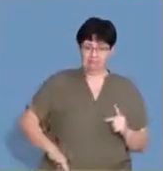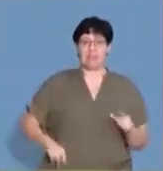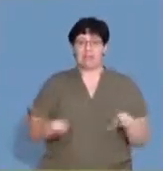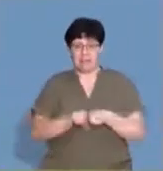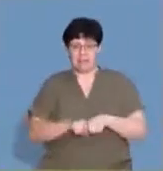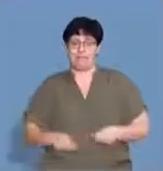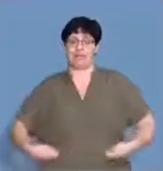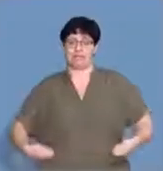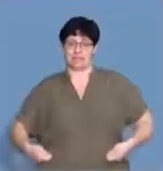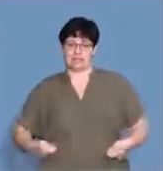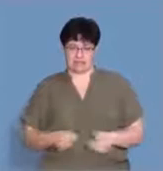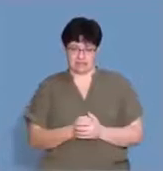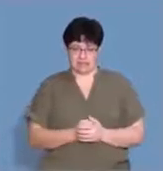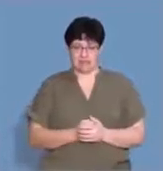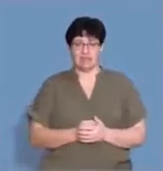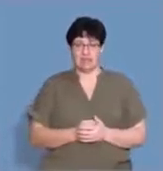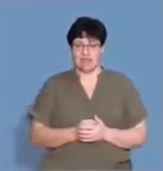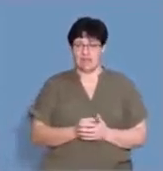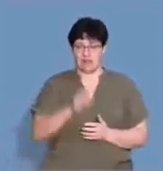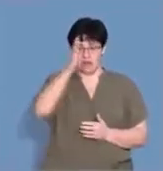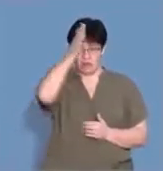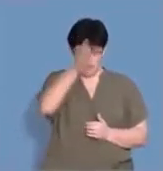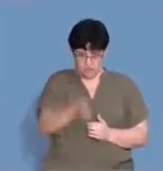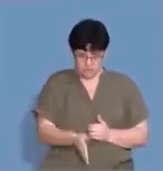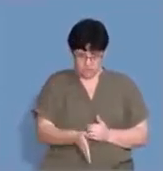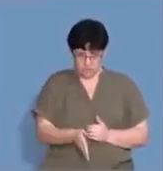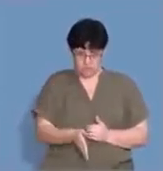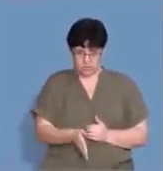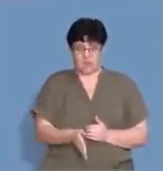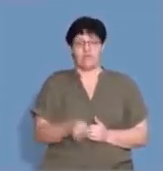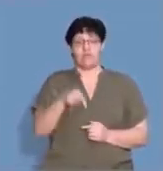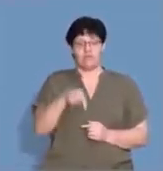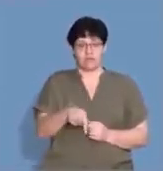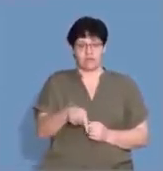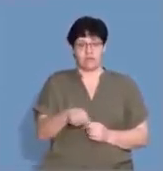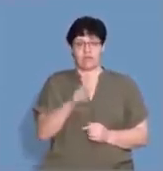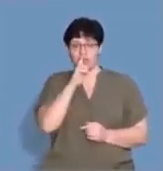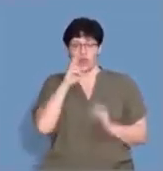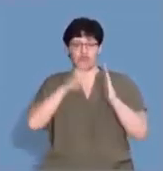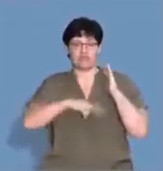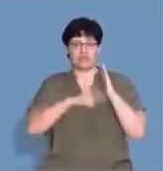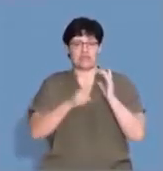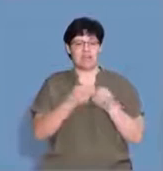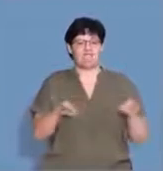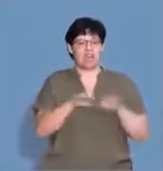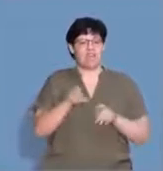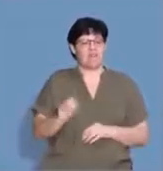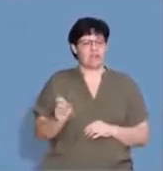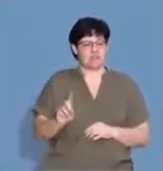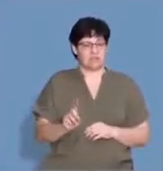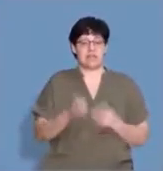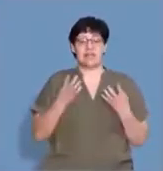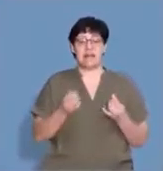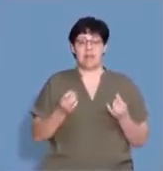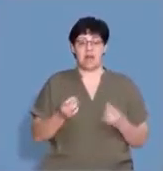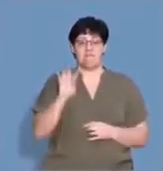your expenses. You're going to draw a line going down to the axis, and you're going to read the value there. So the